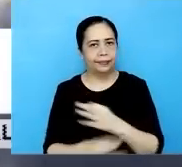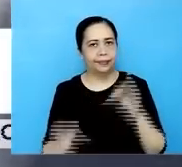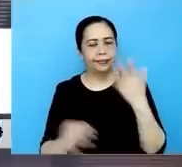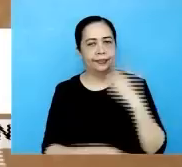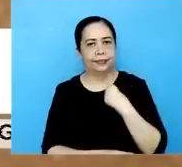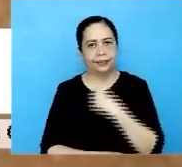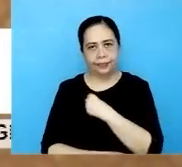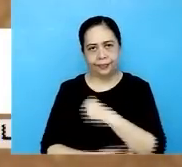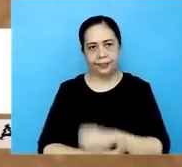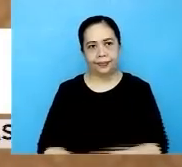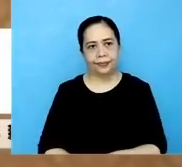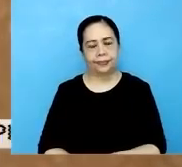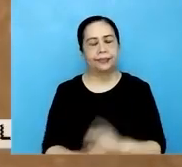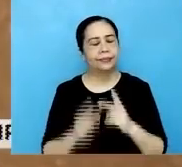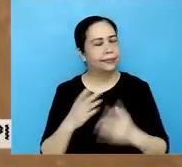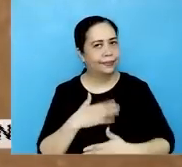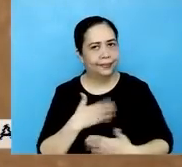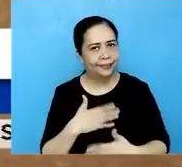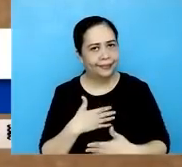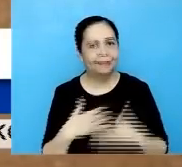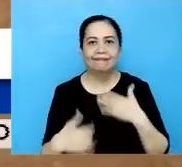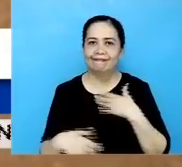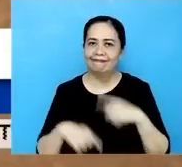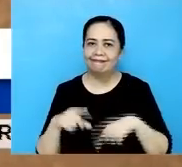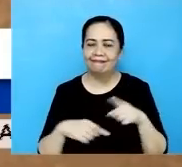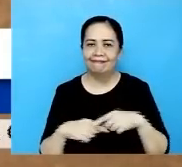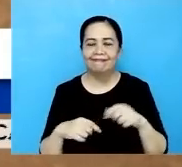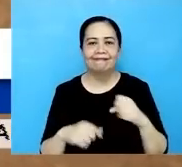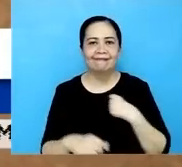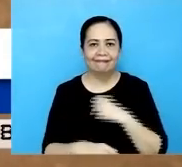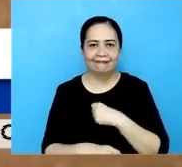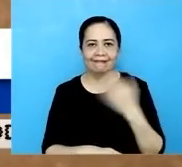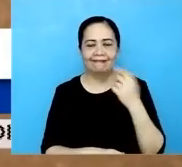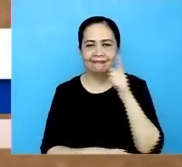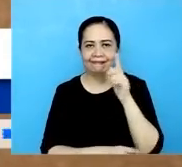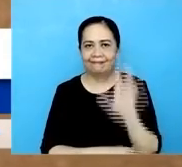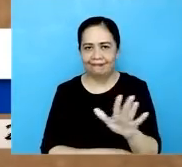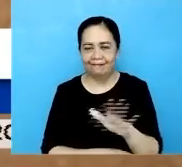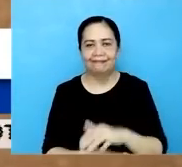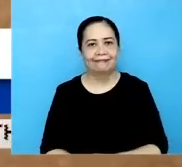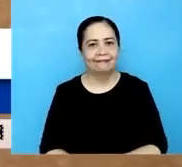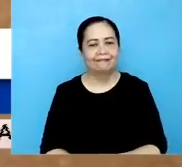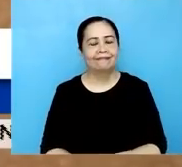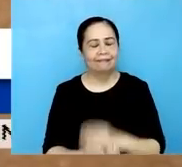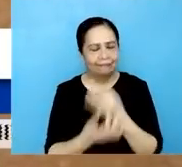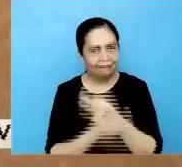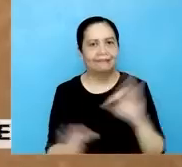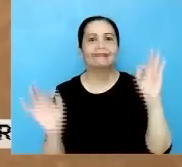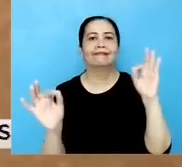senadora. I am happy that my friend and colleague, former Senator Laila De Lima, has been acquitted